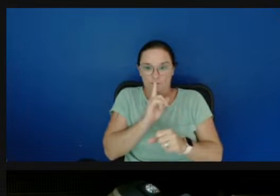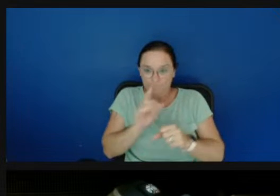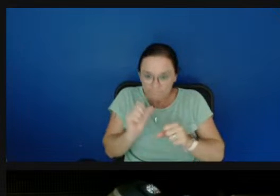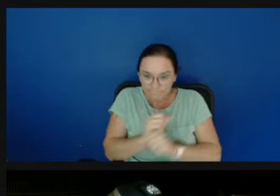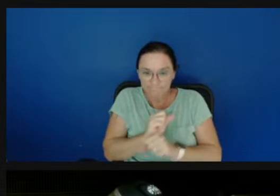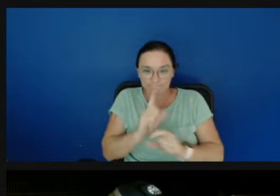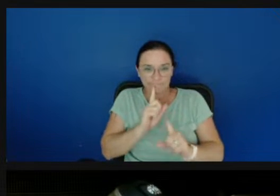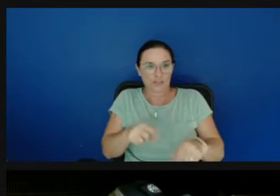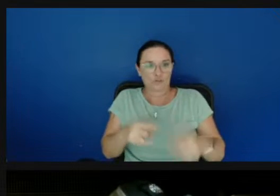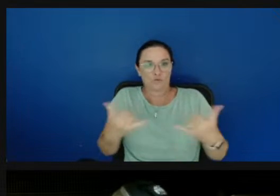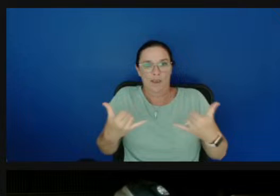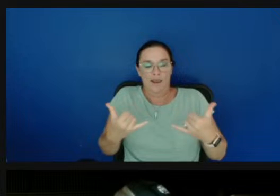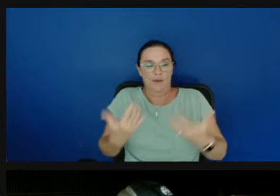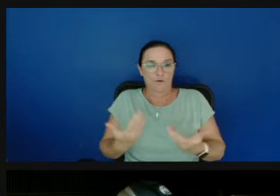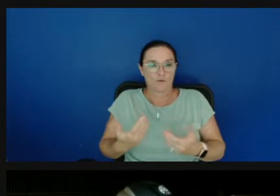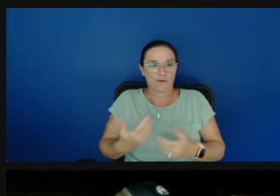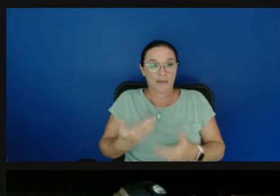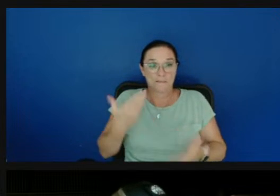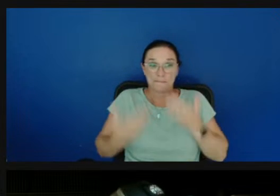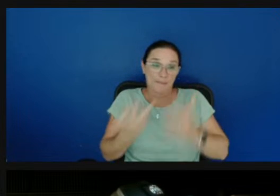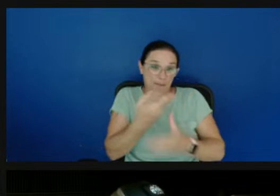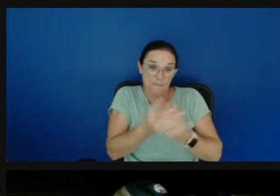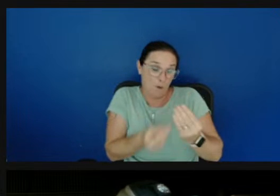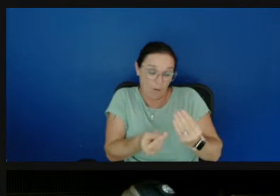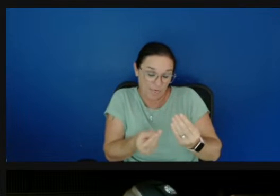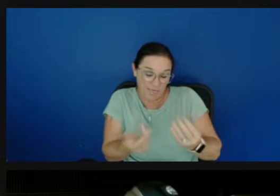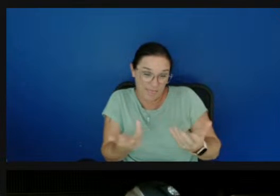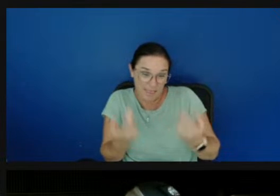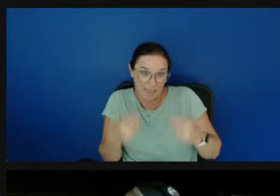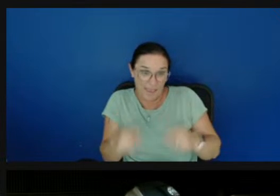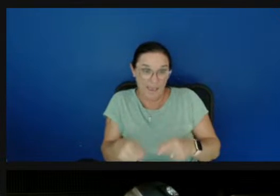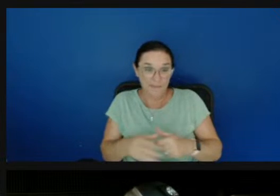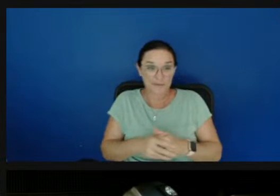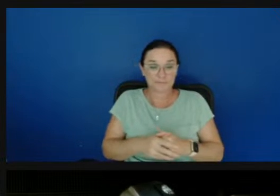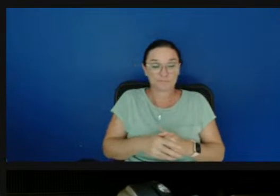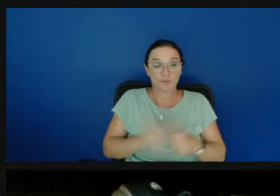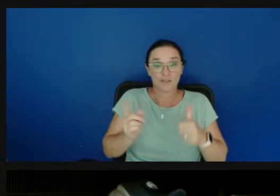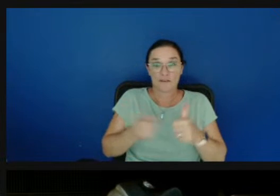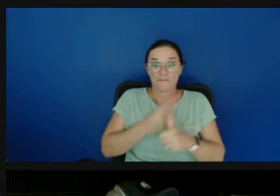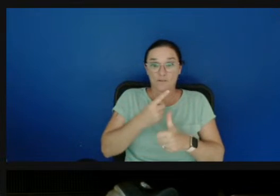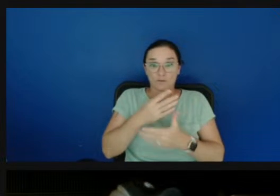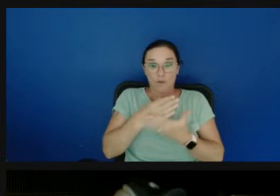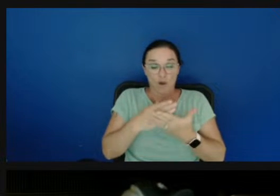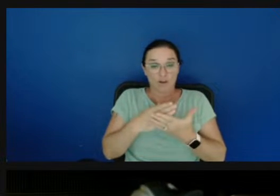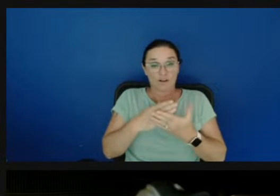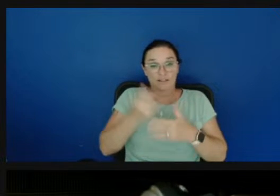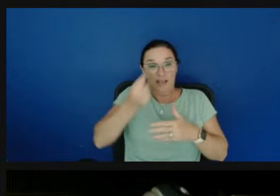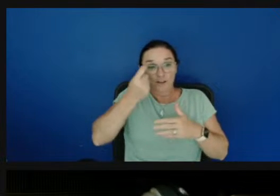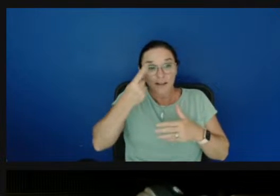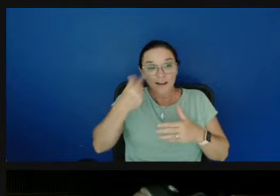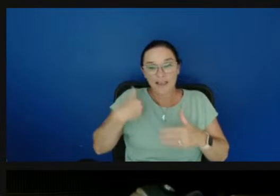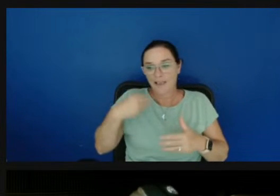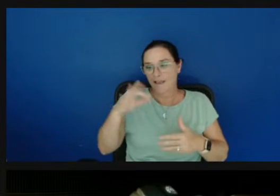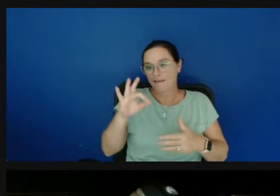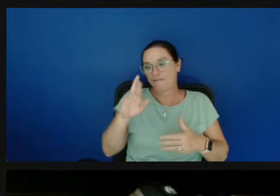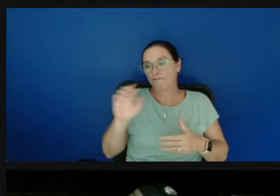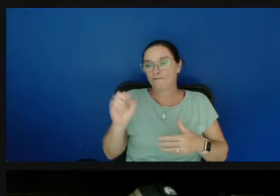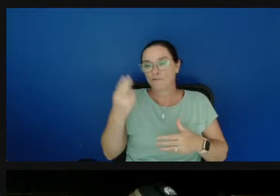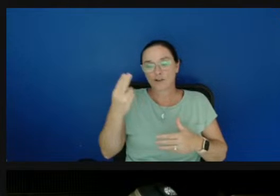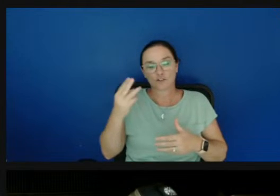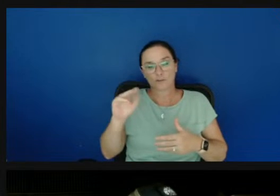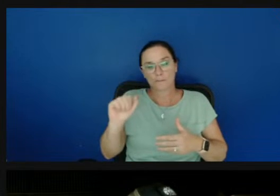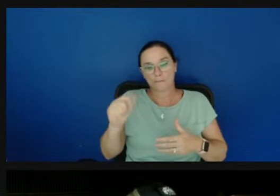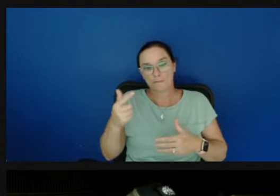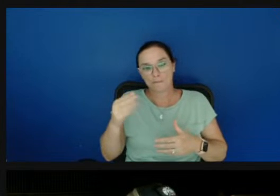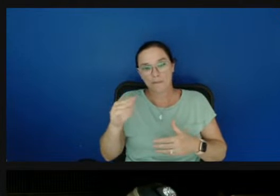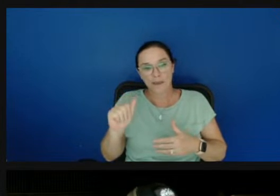both, and I think they're still in early. The first step is recognizing that there is fresh magma. Now you can run some